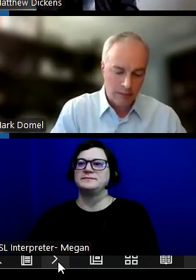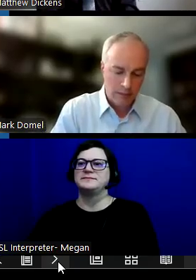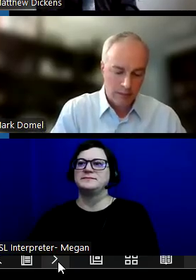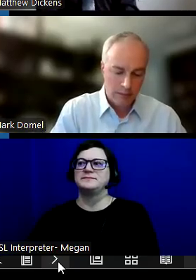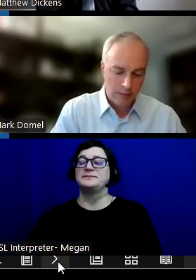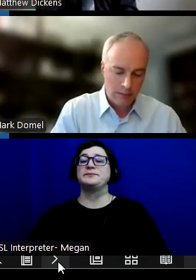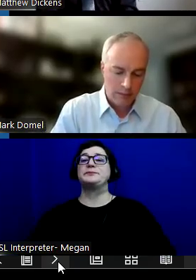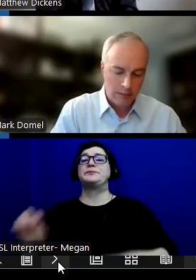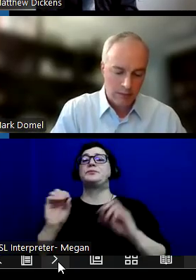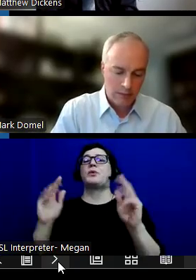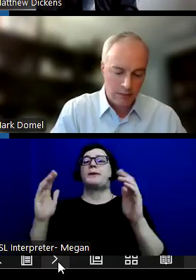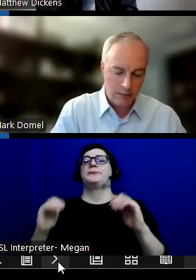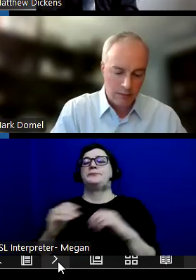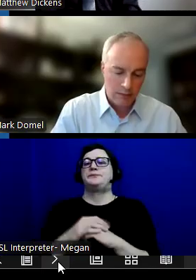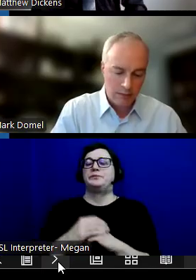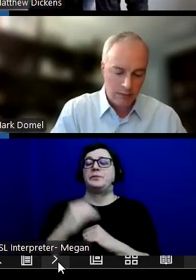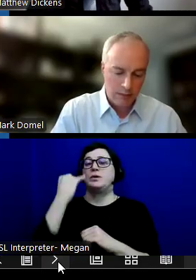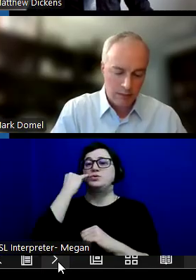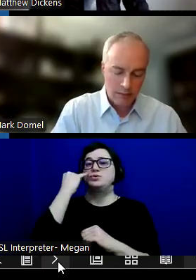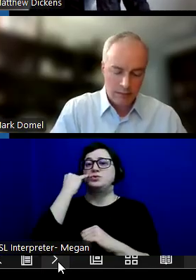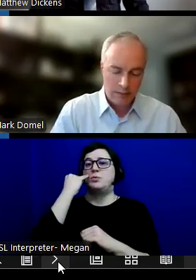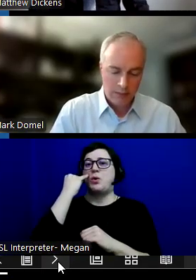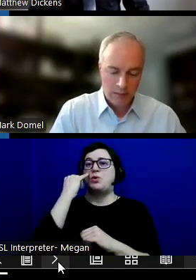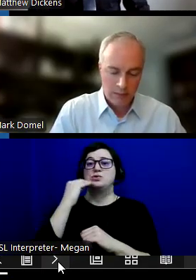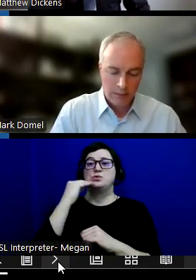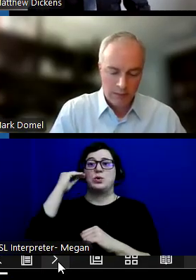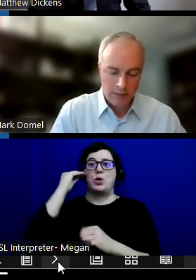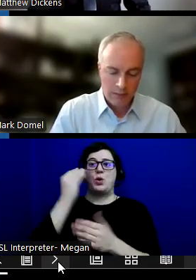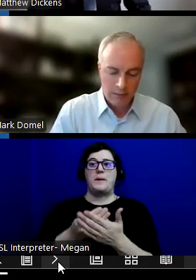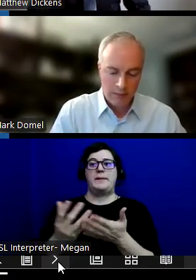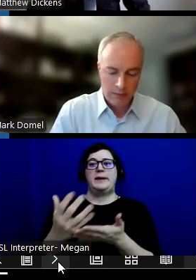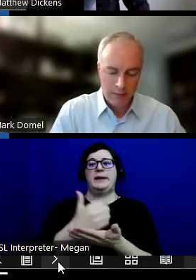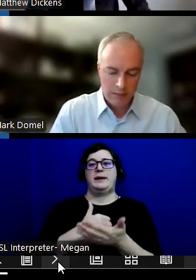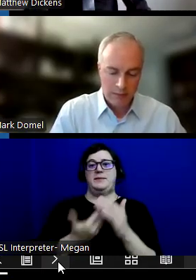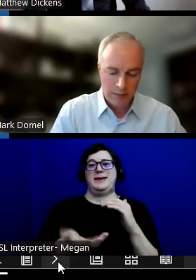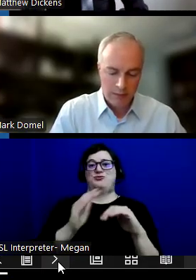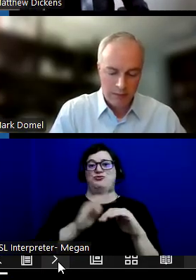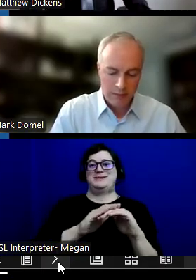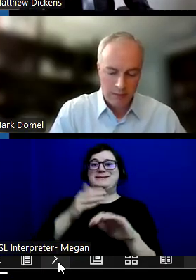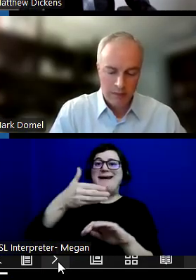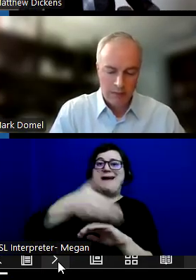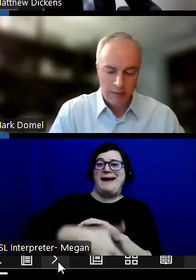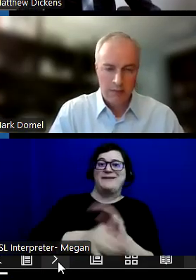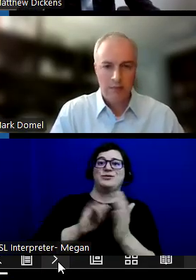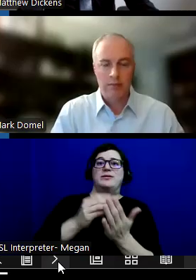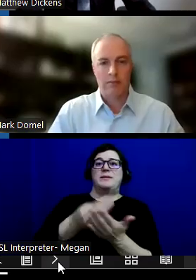Okay, what if the household income increases after the award? Does that jeopardize